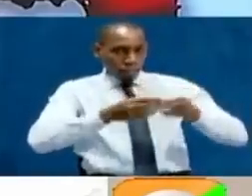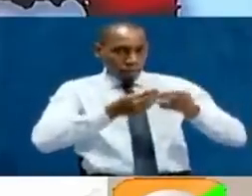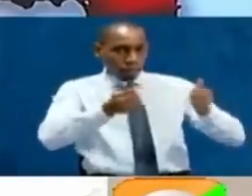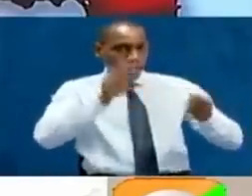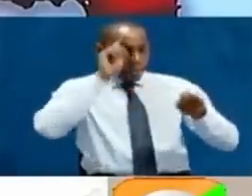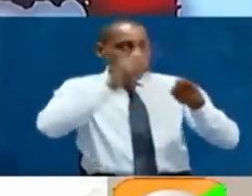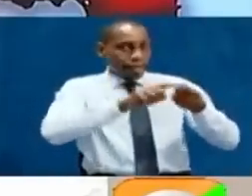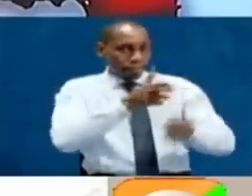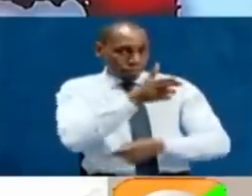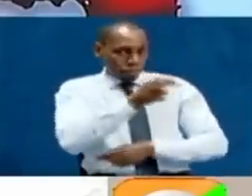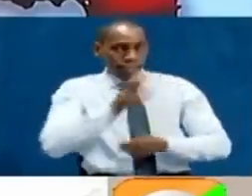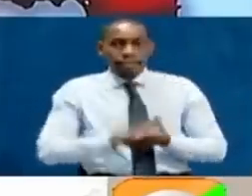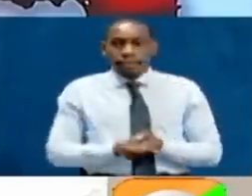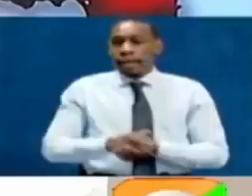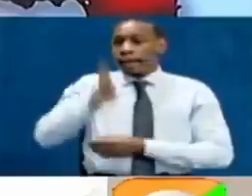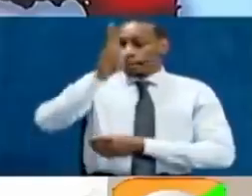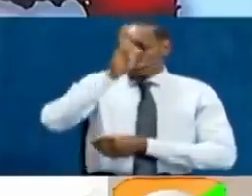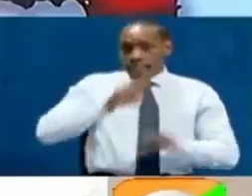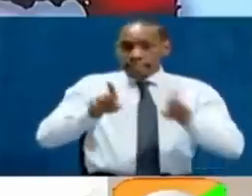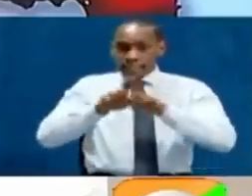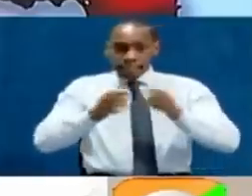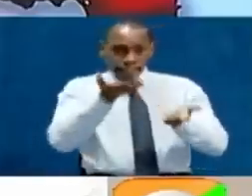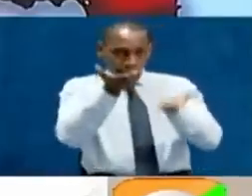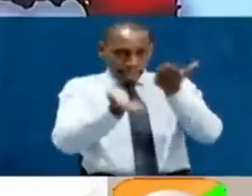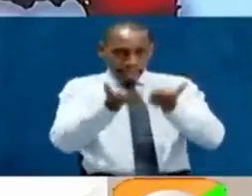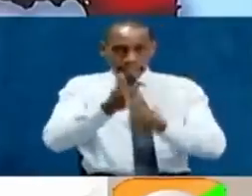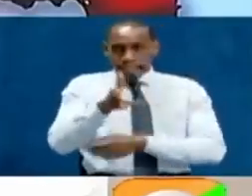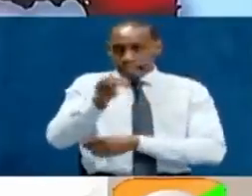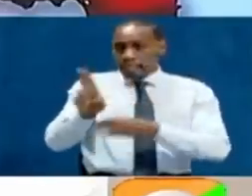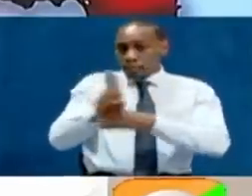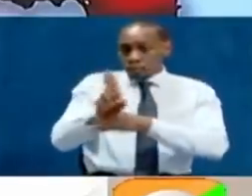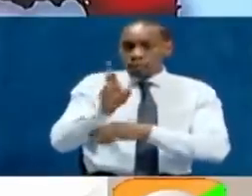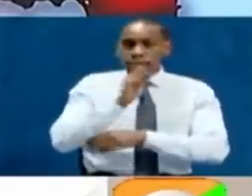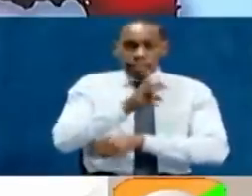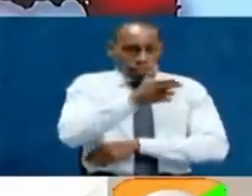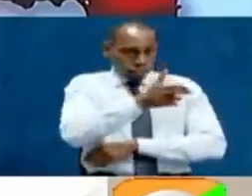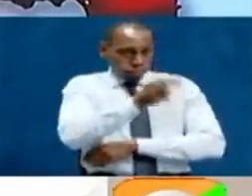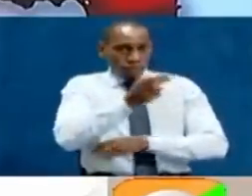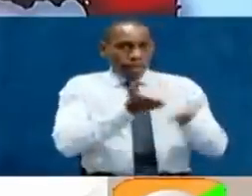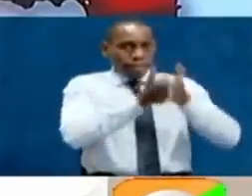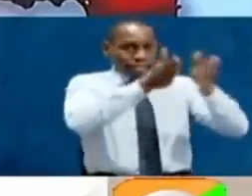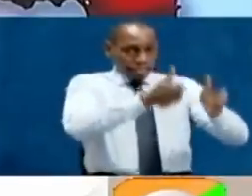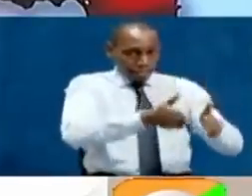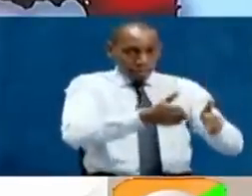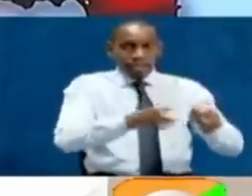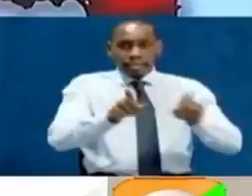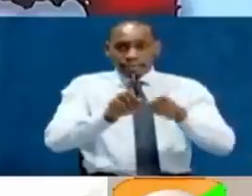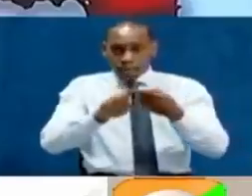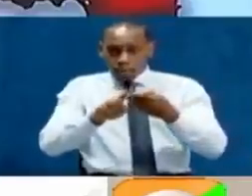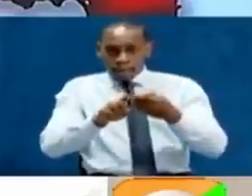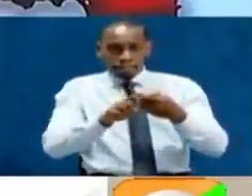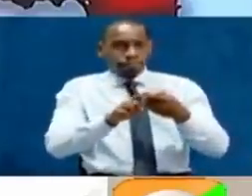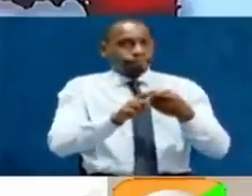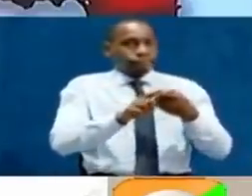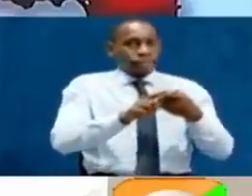the motive of the shooting. Well, police are also analyzing the gun used in the fatal shooting of Omwenga. Was it a